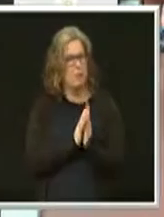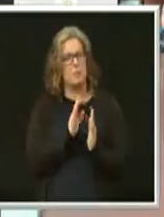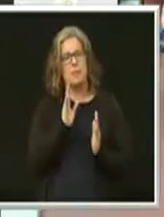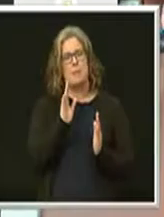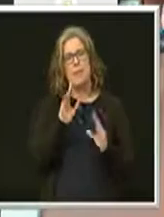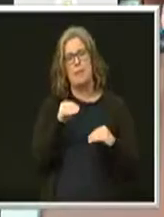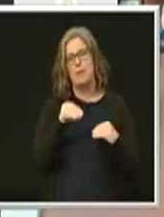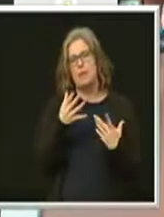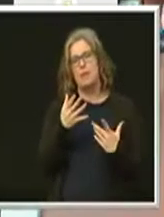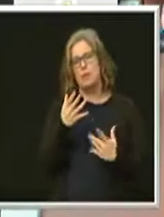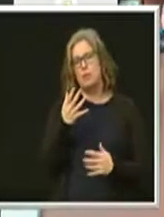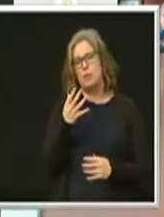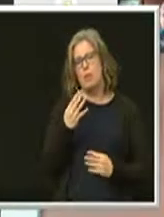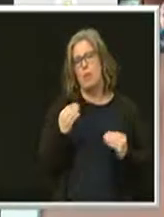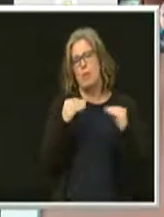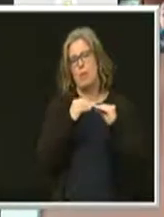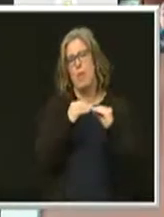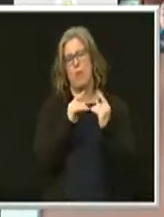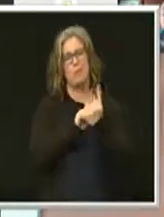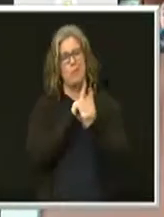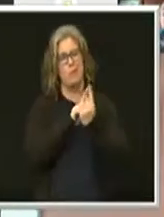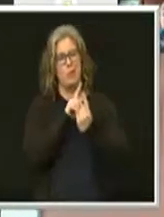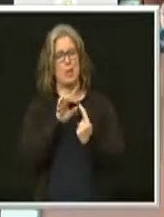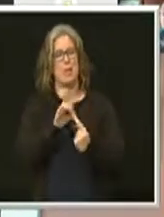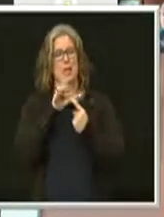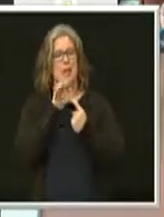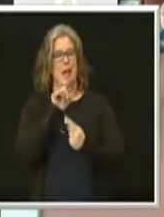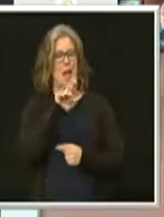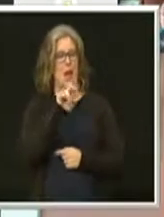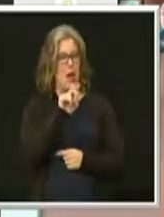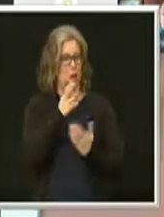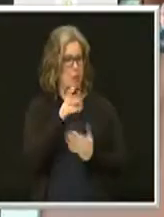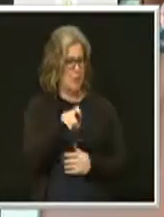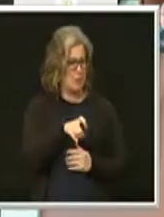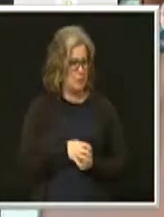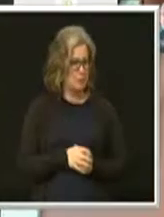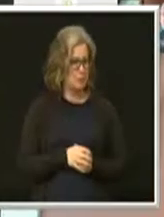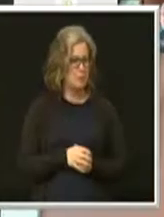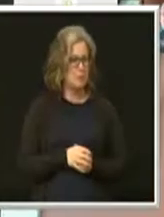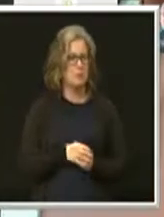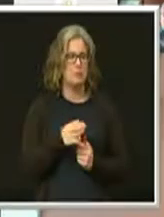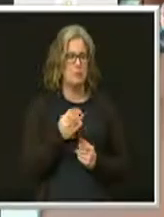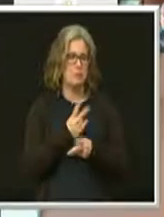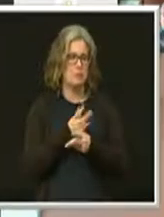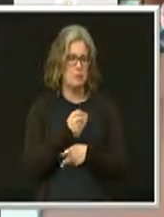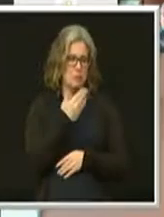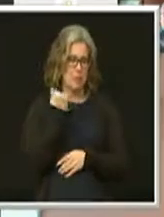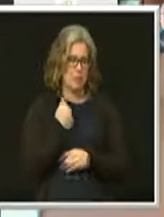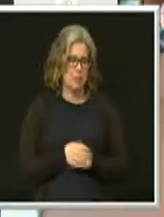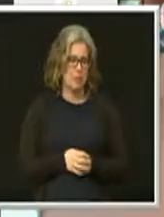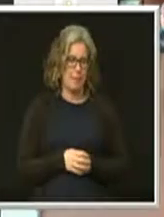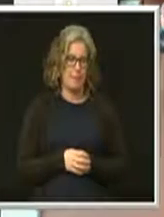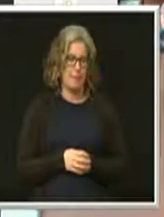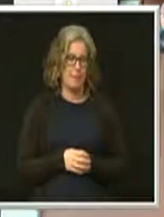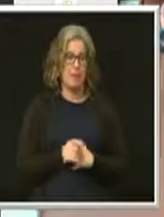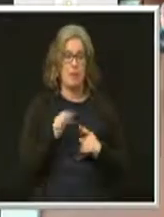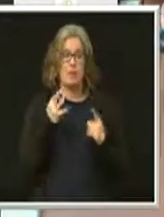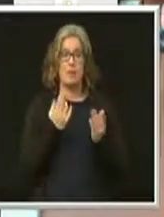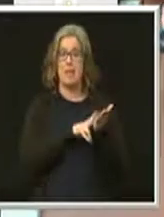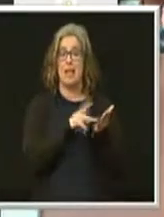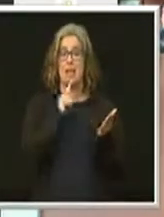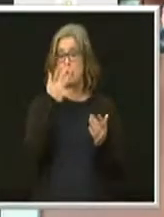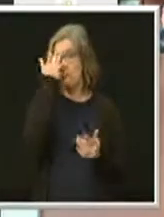you more one-on-one unique care that you might need so that we can take better care of you. So if you're signed